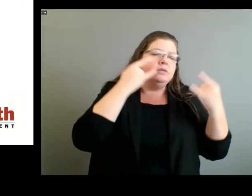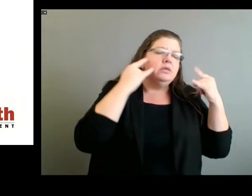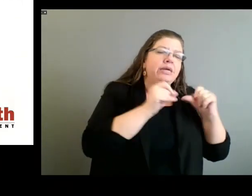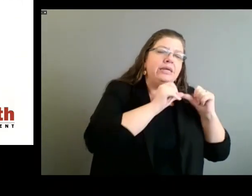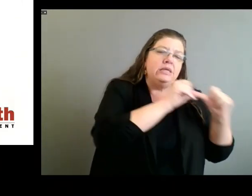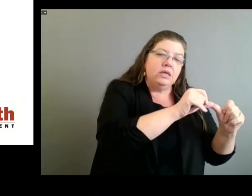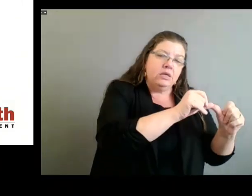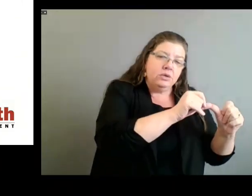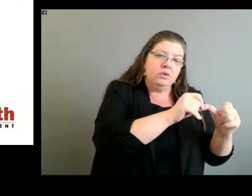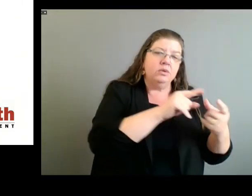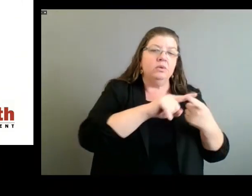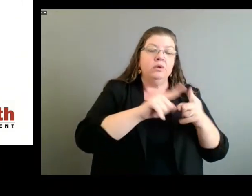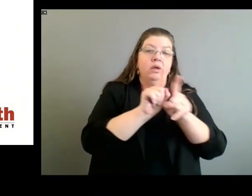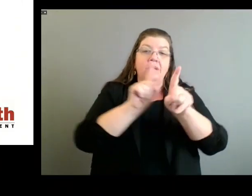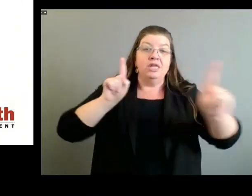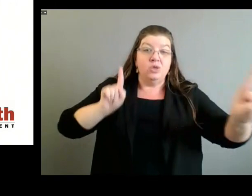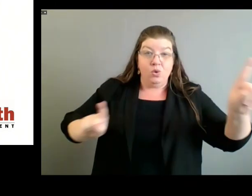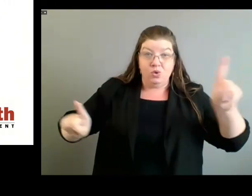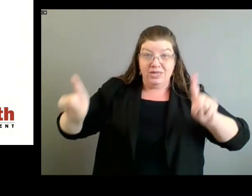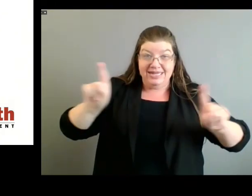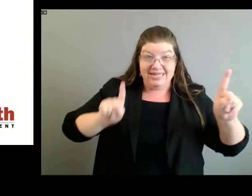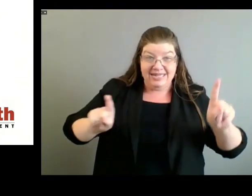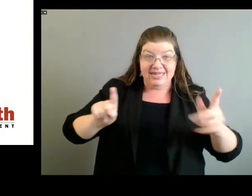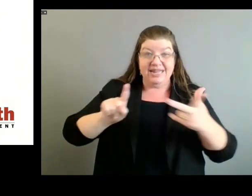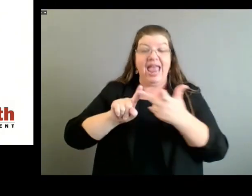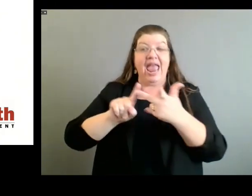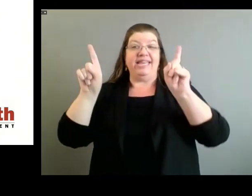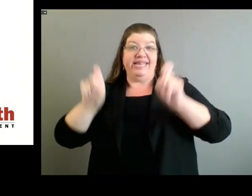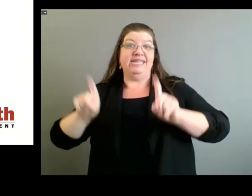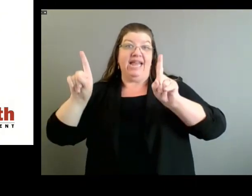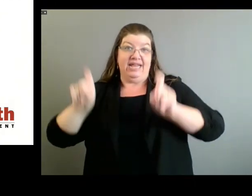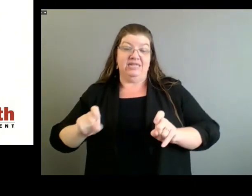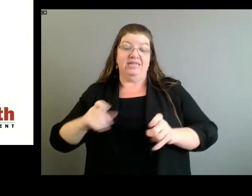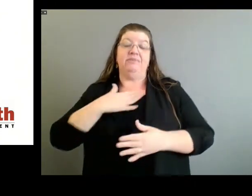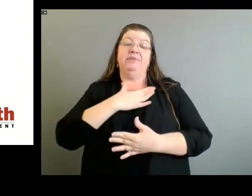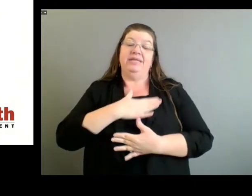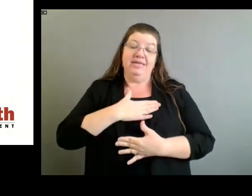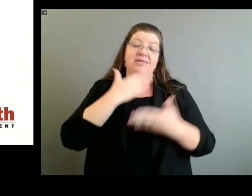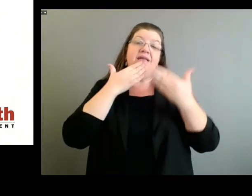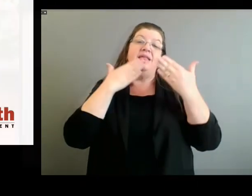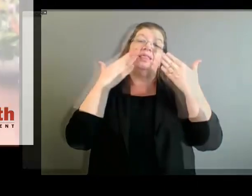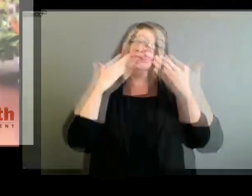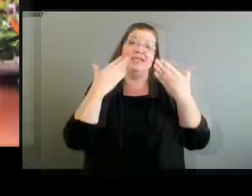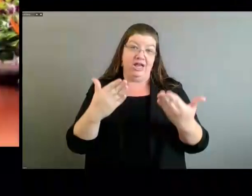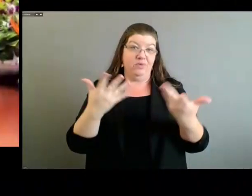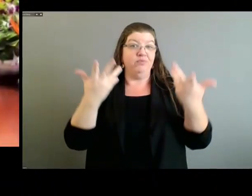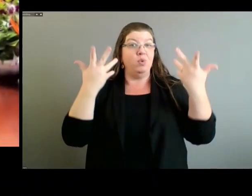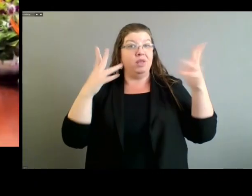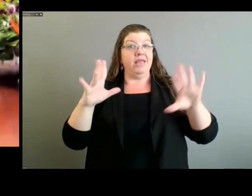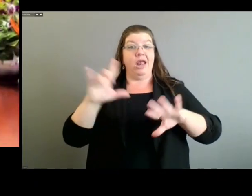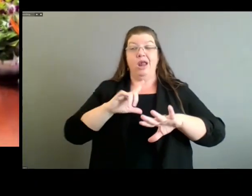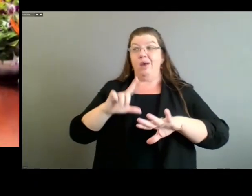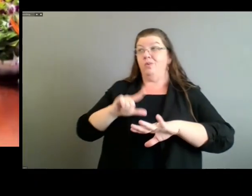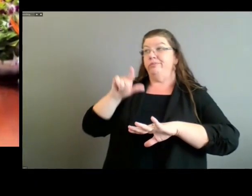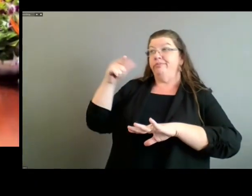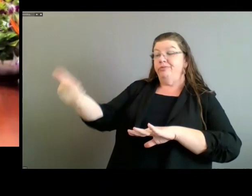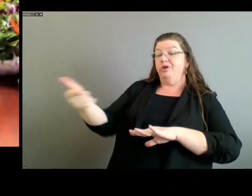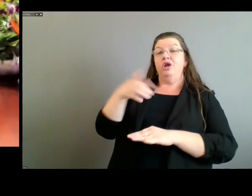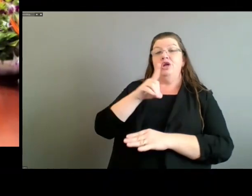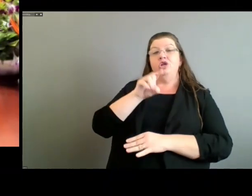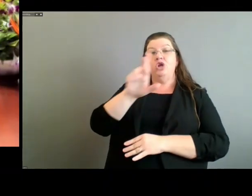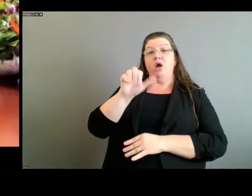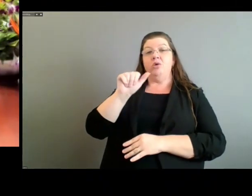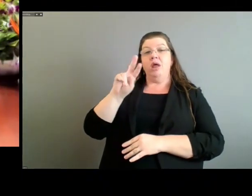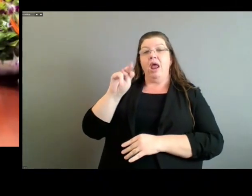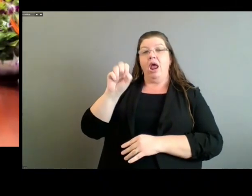so, social distance, and get tested. Thank you. And with that, I'd like to introduce Dr. Ansorg, our